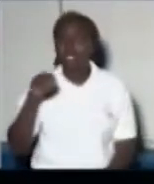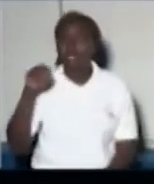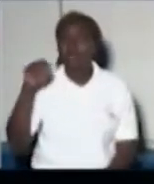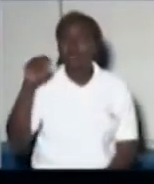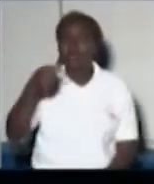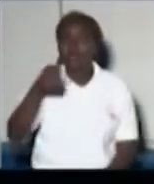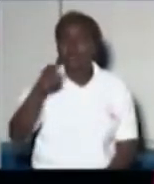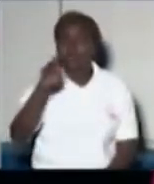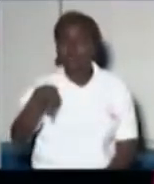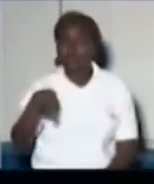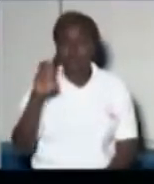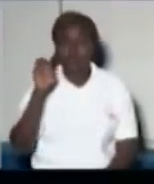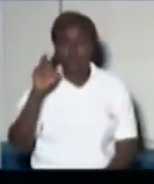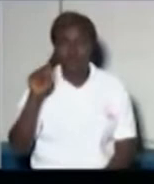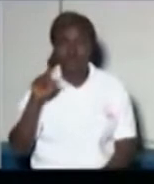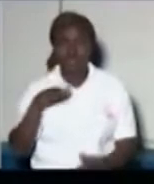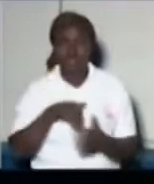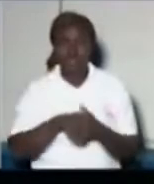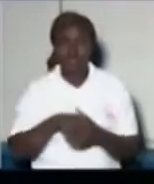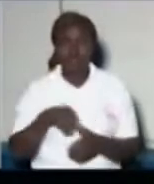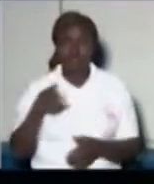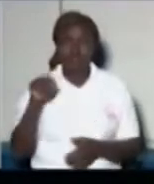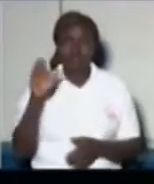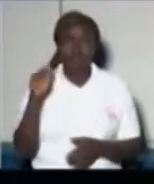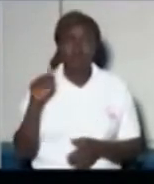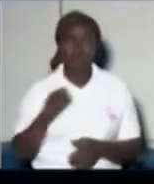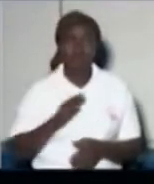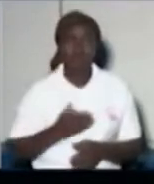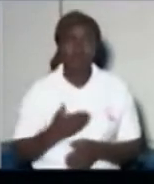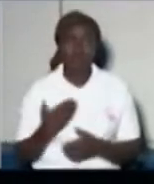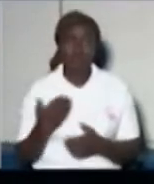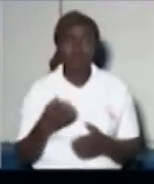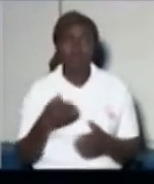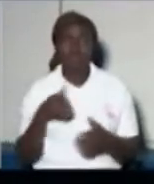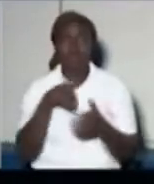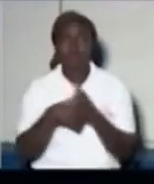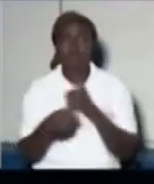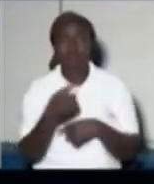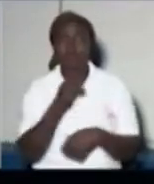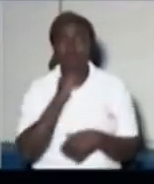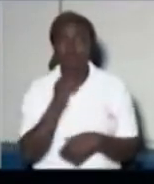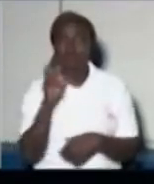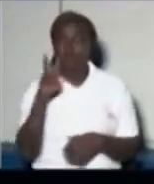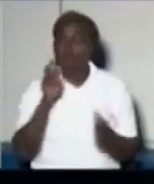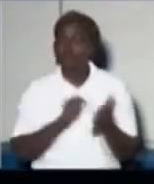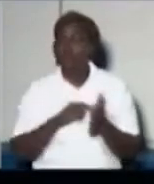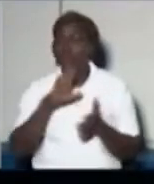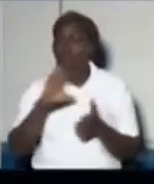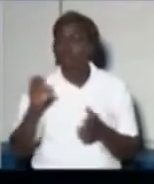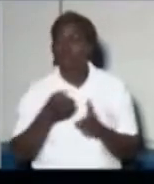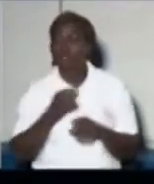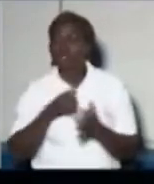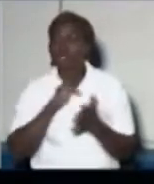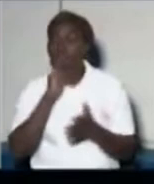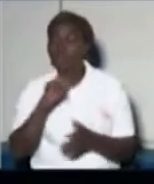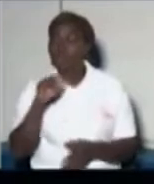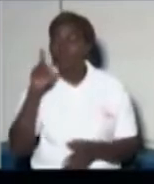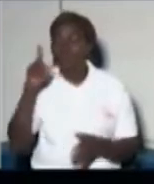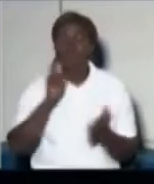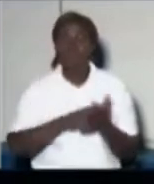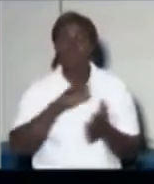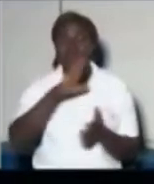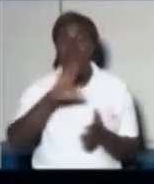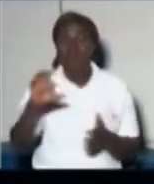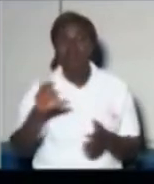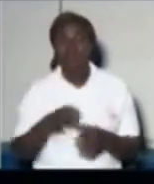in 2015. Our per capita was 2,500. Today it's under 1,900. If